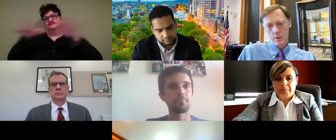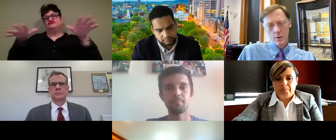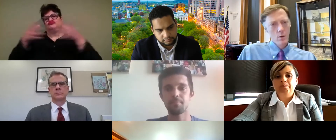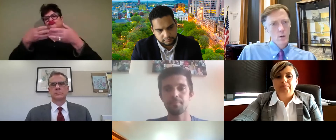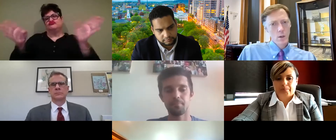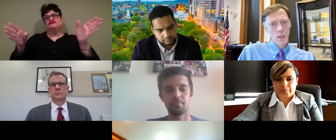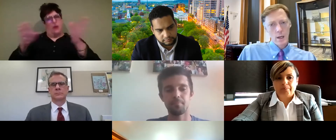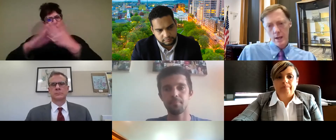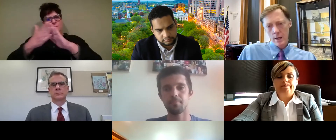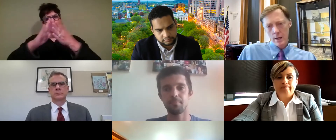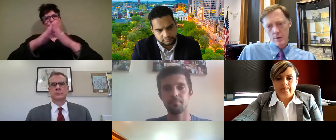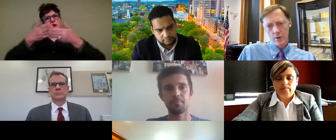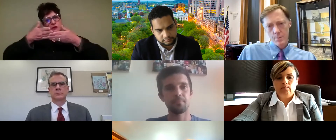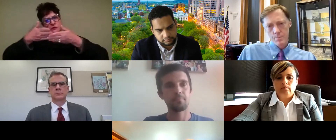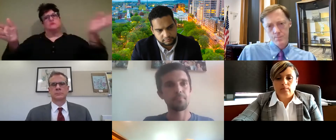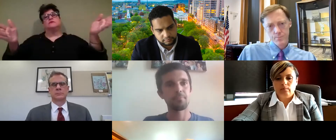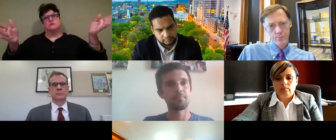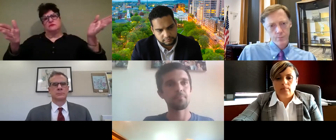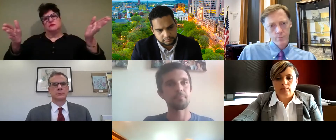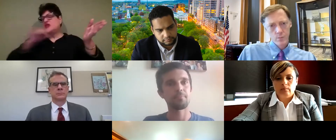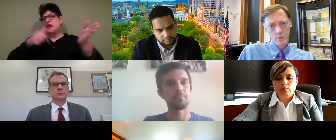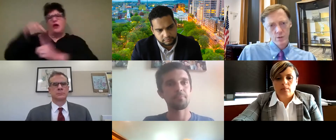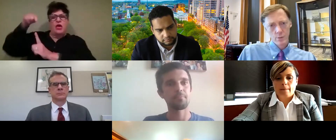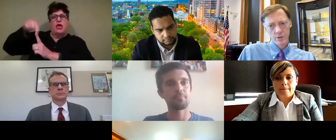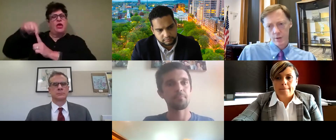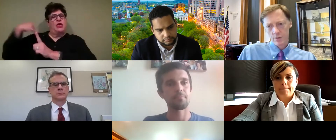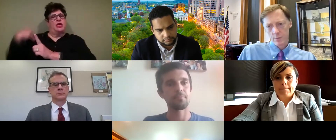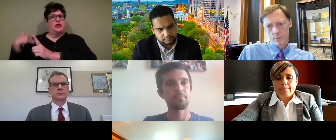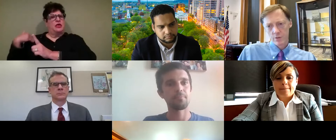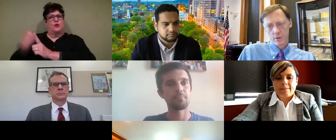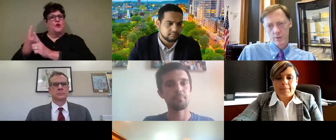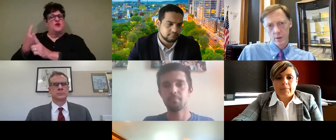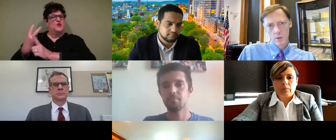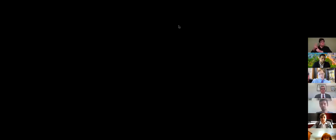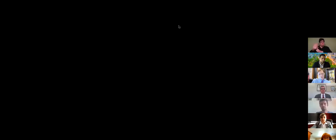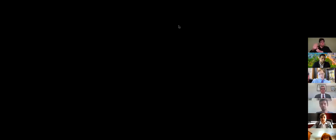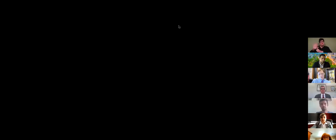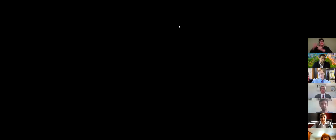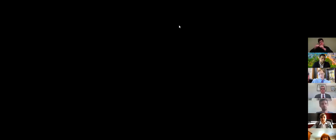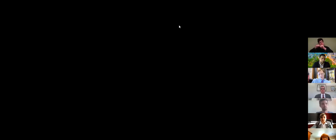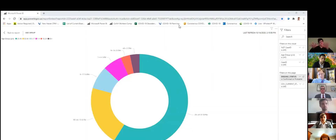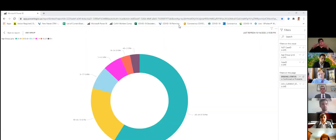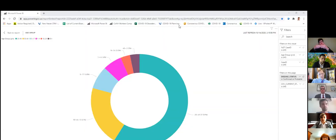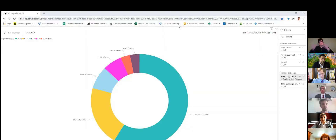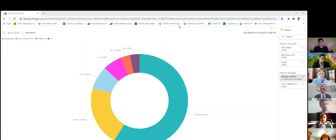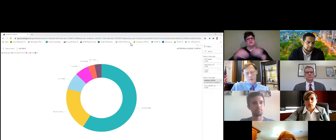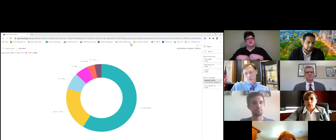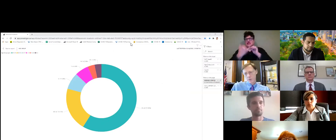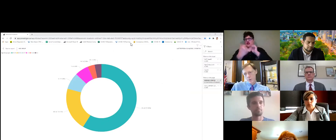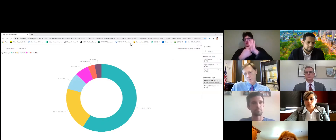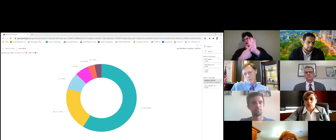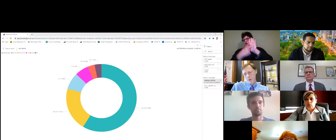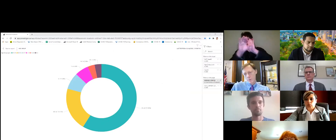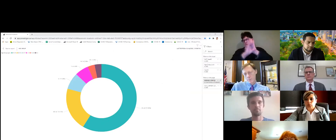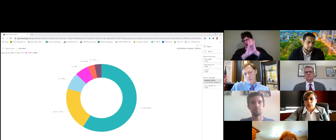spread. And I have, let me share this and make sure that Director Bond, this is